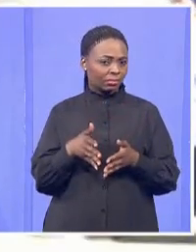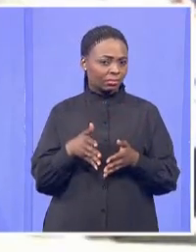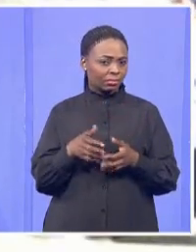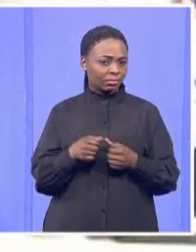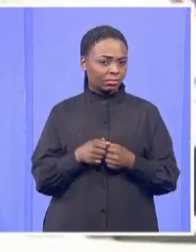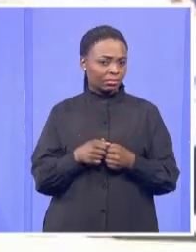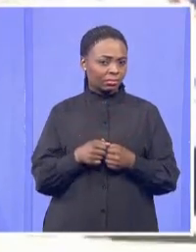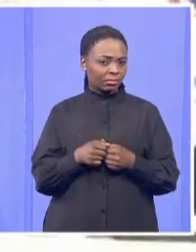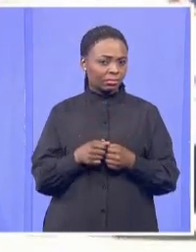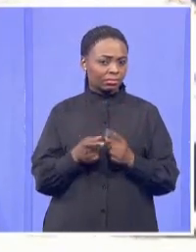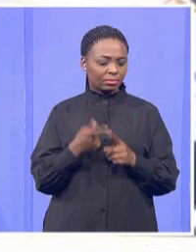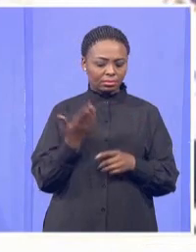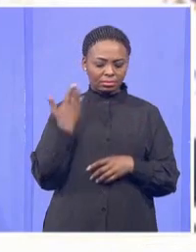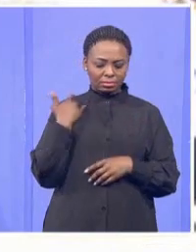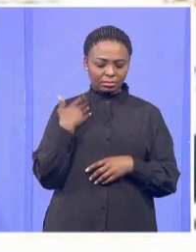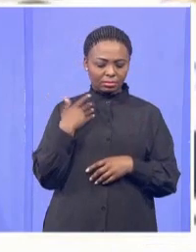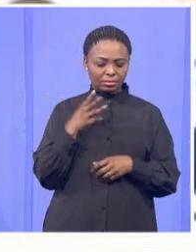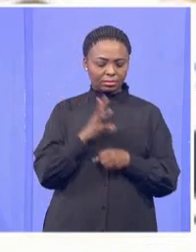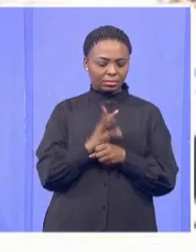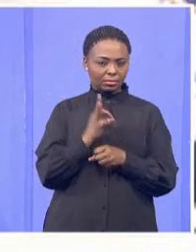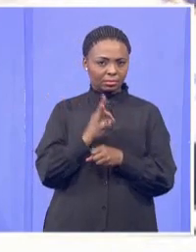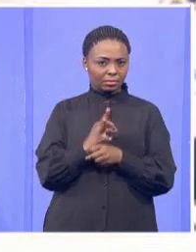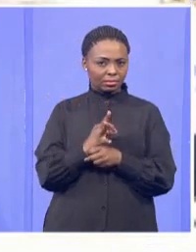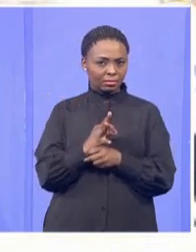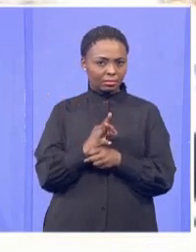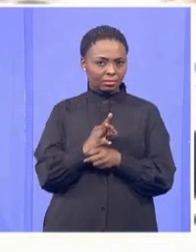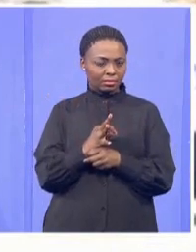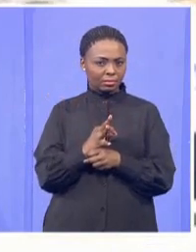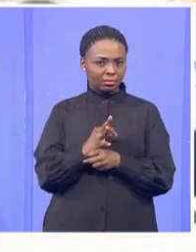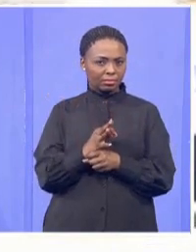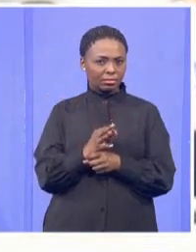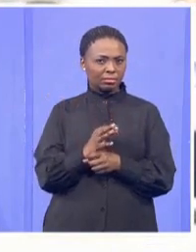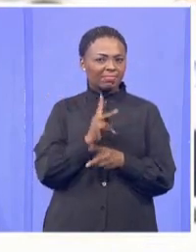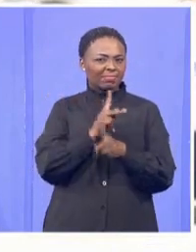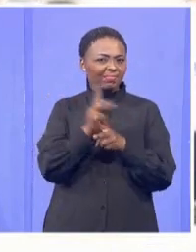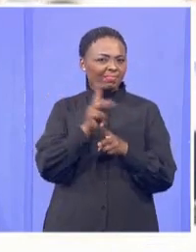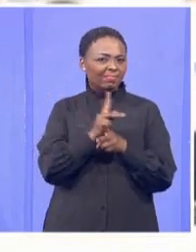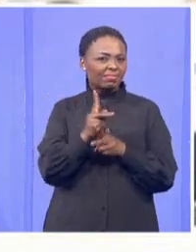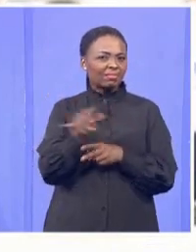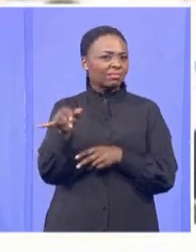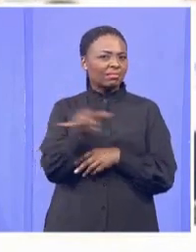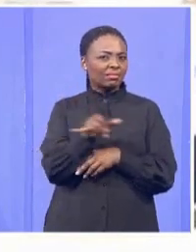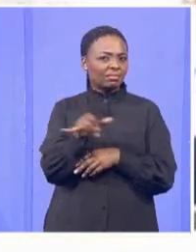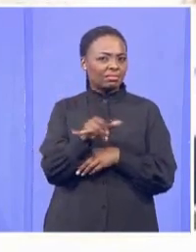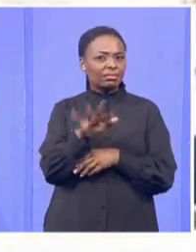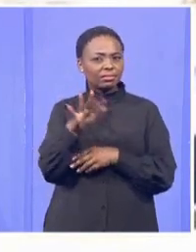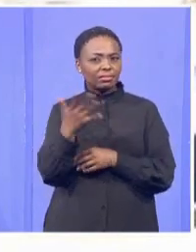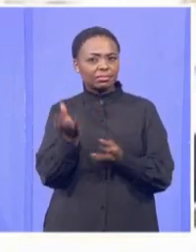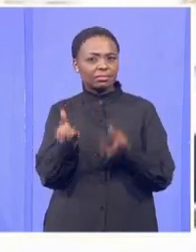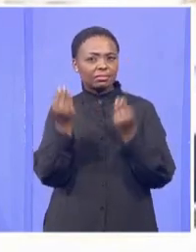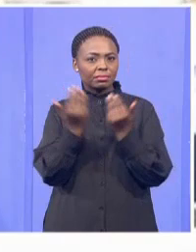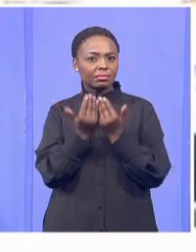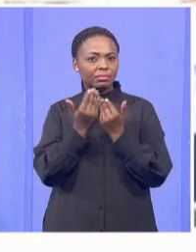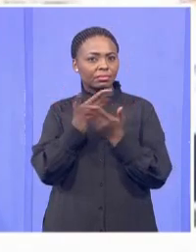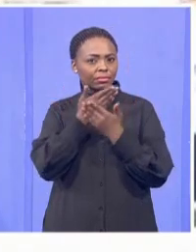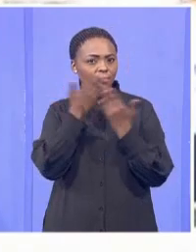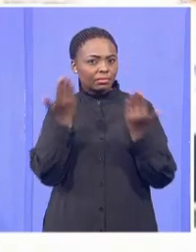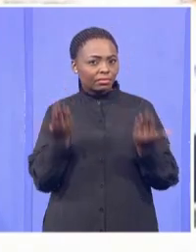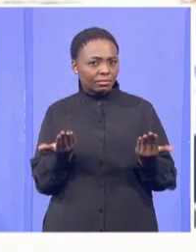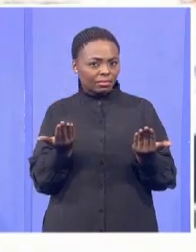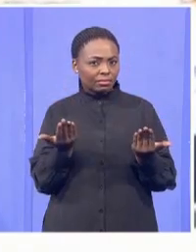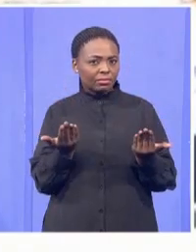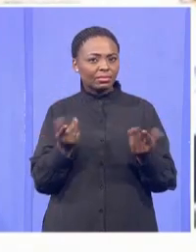was tear gas and stuff like that. What are the actual plans in place specifically speaking to the